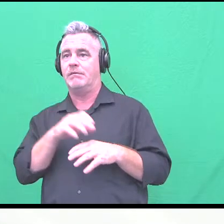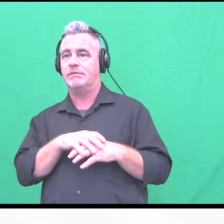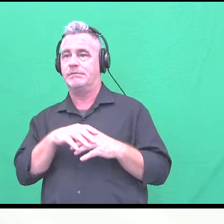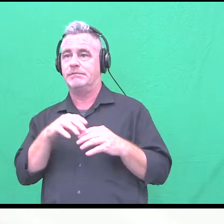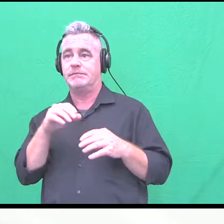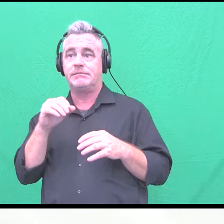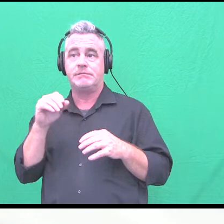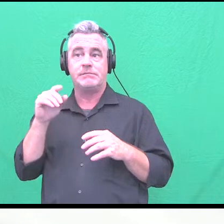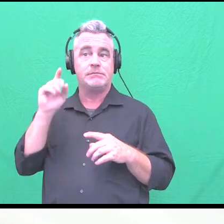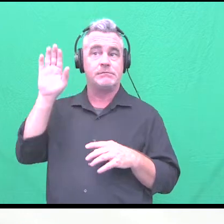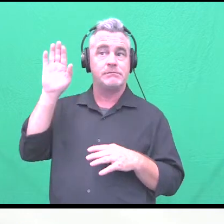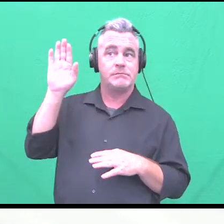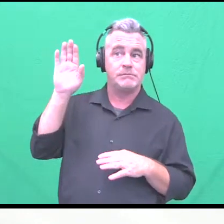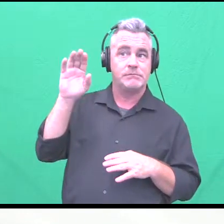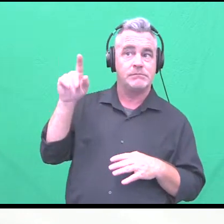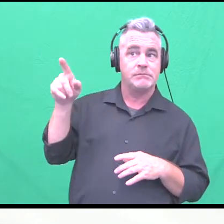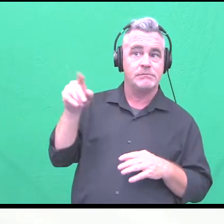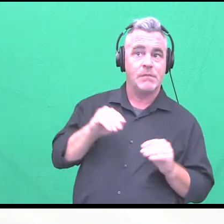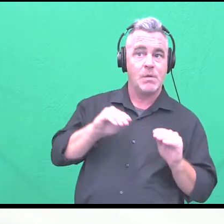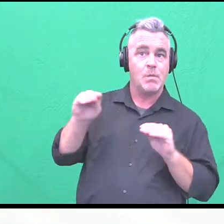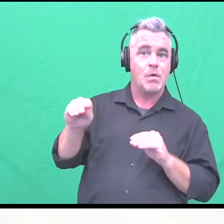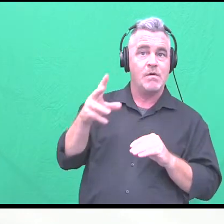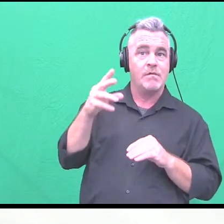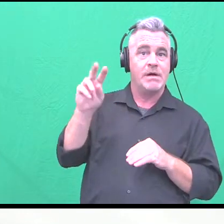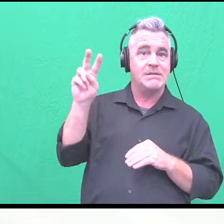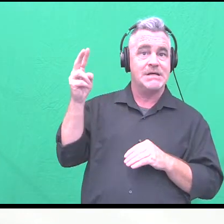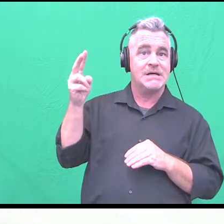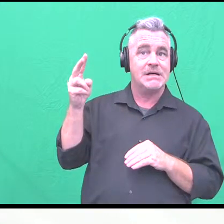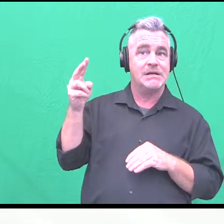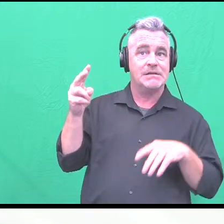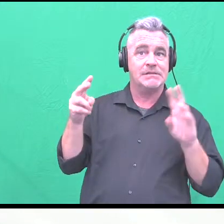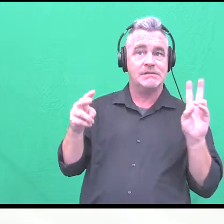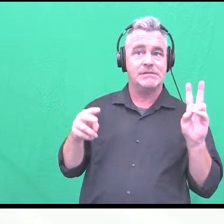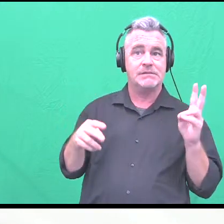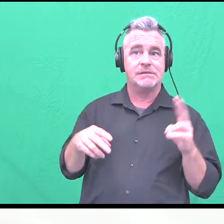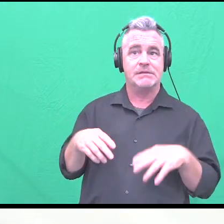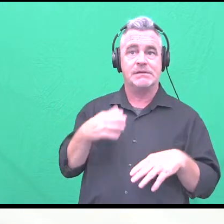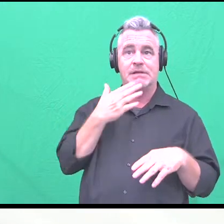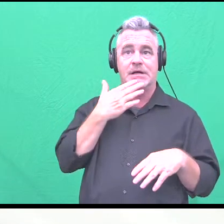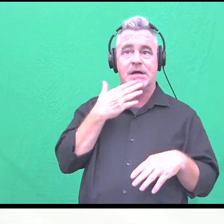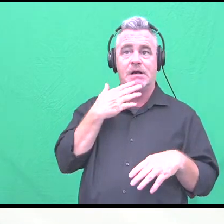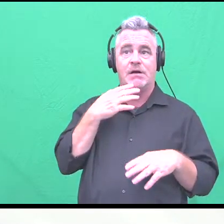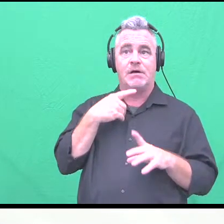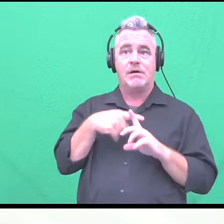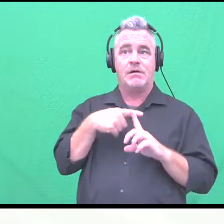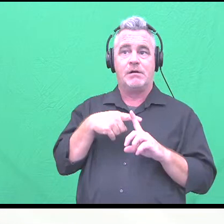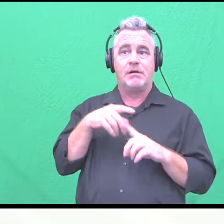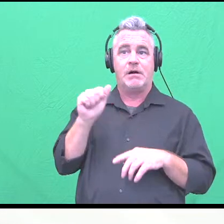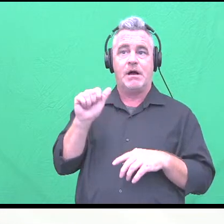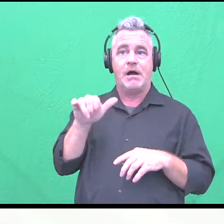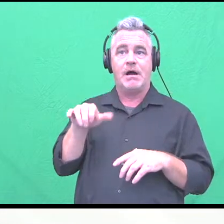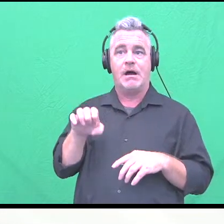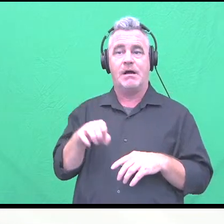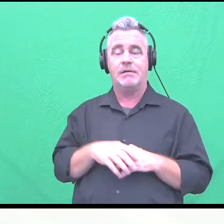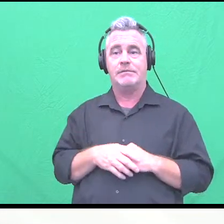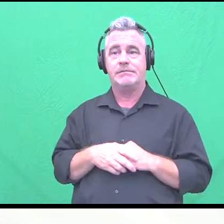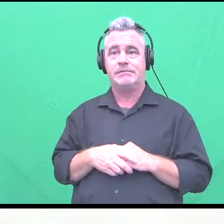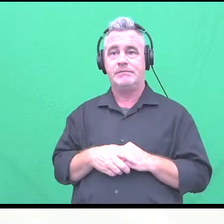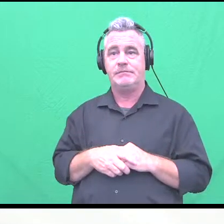approve? So moved. Thank you. And a second? Second. Thank you. And all those in favor? Aye. Aye, thank